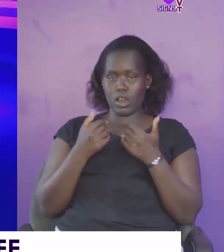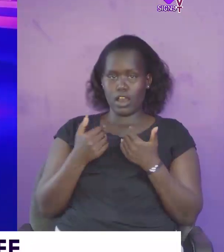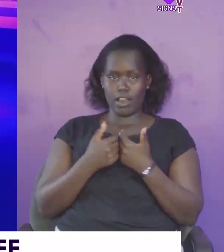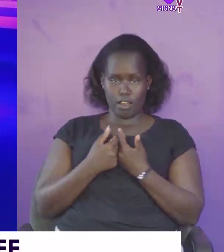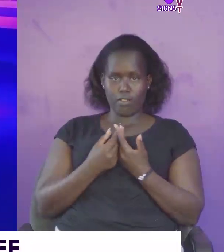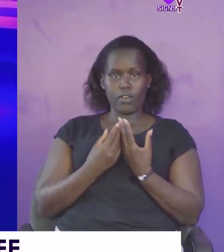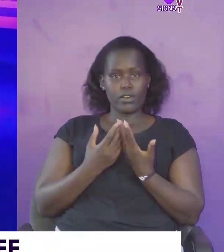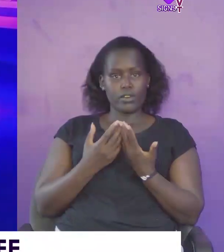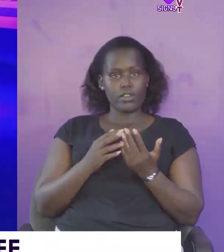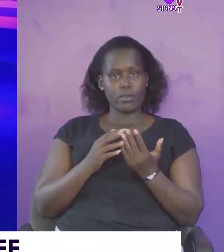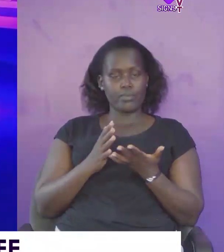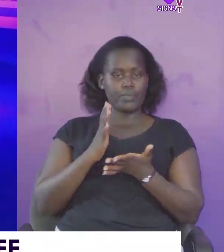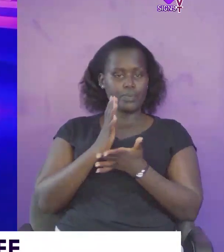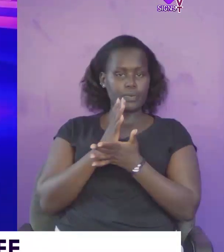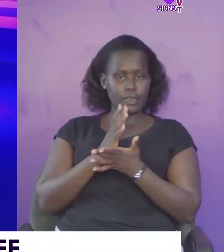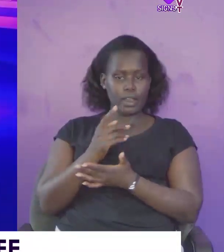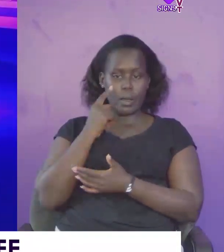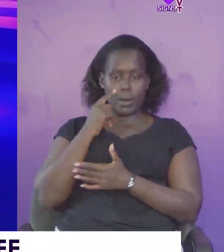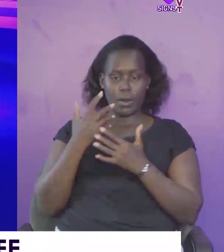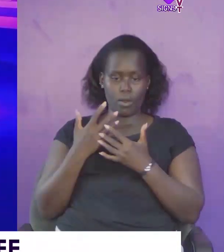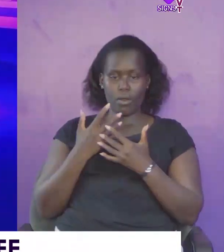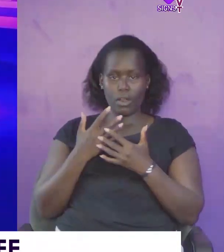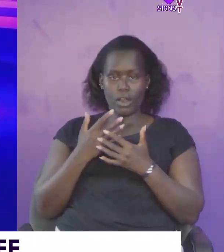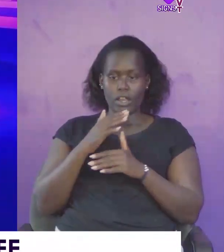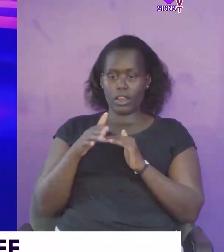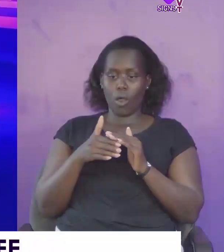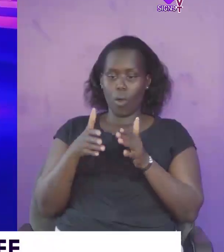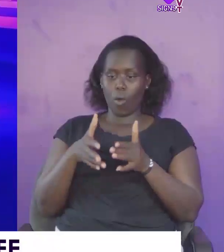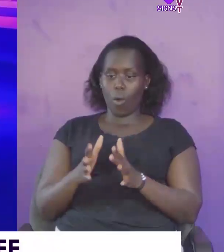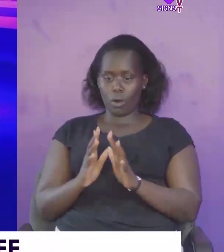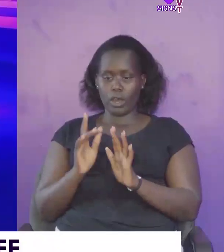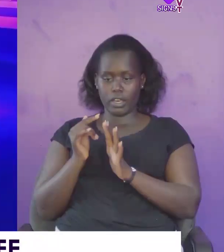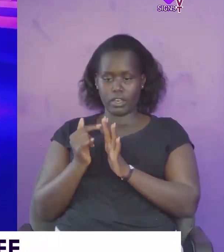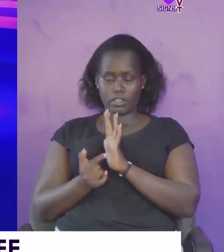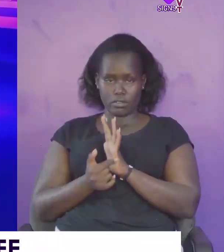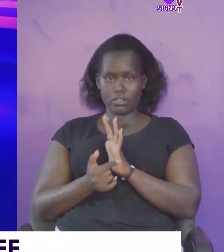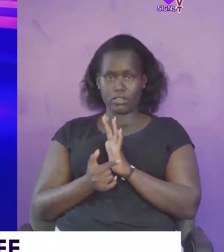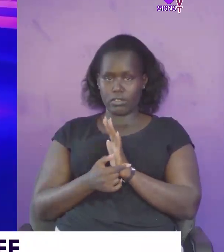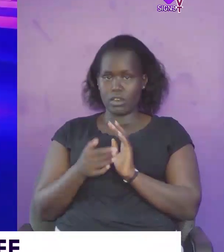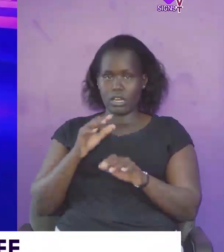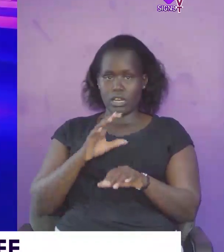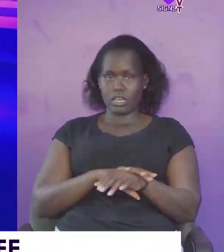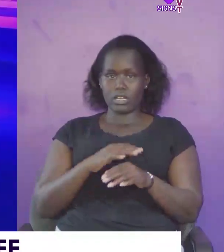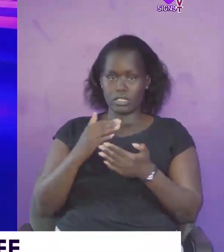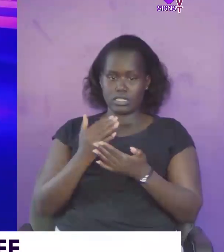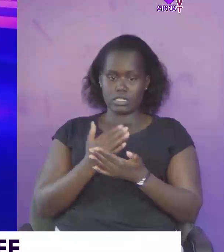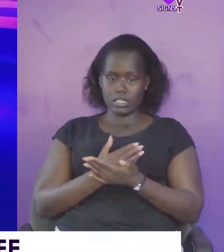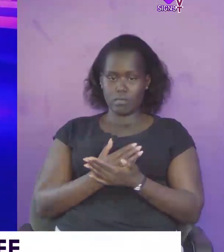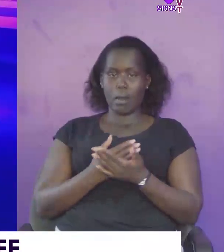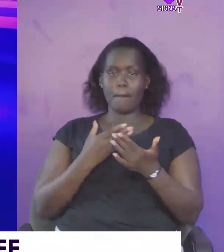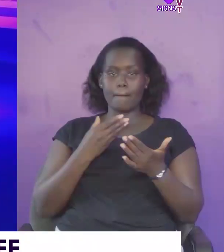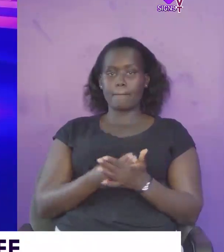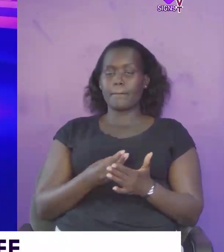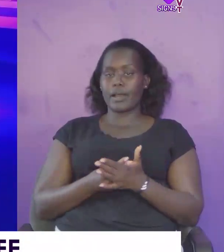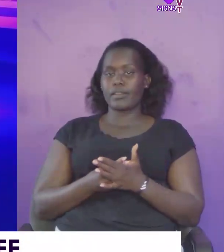factor. And I think wanaona the only way out, I think, is just getting some source of money where.